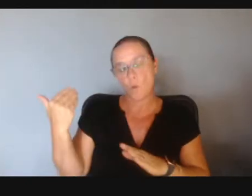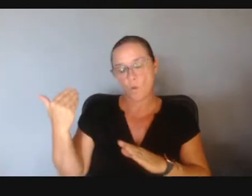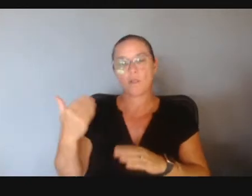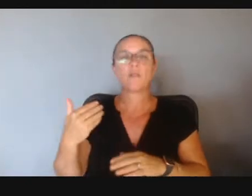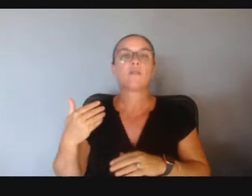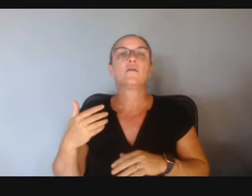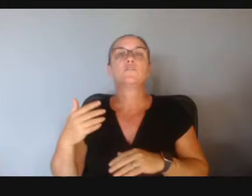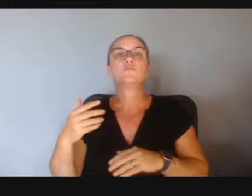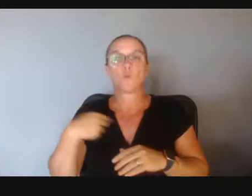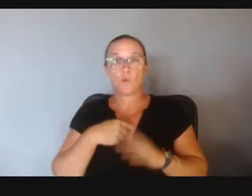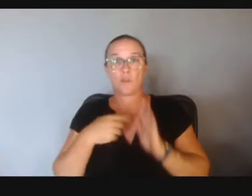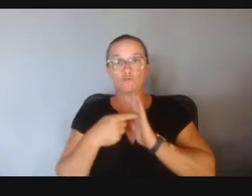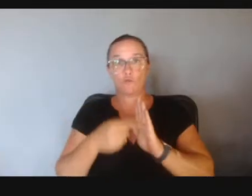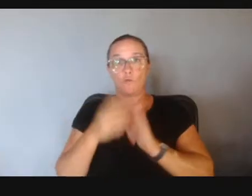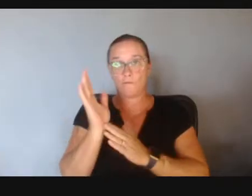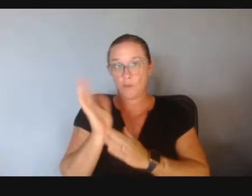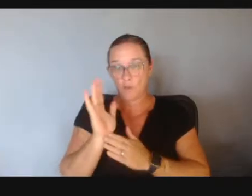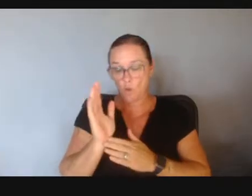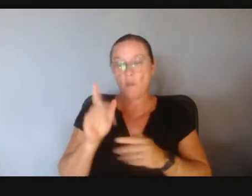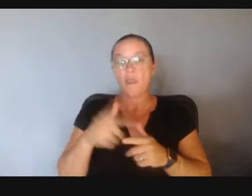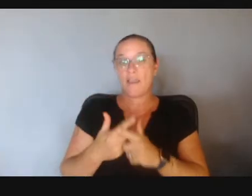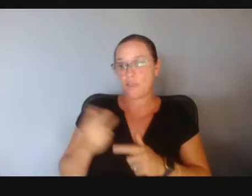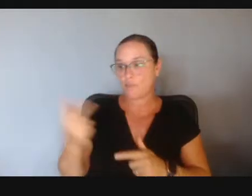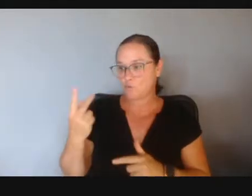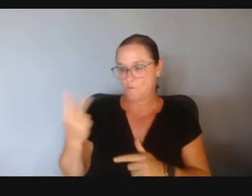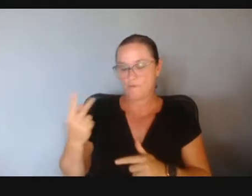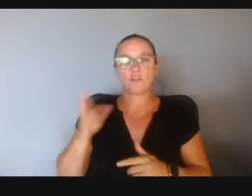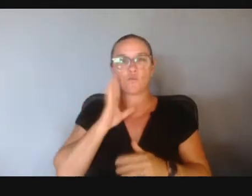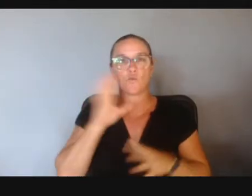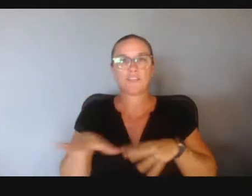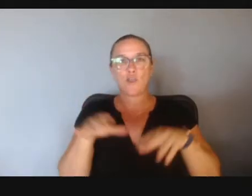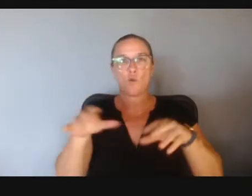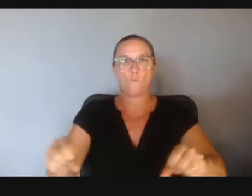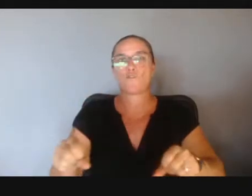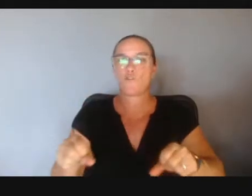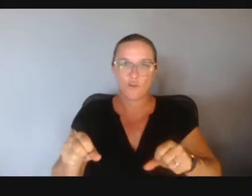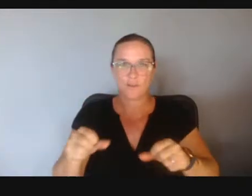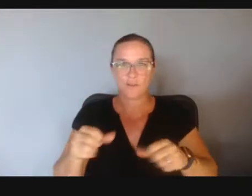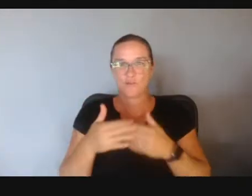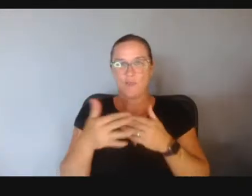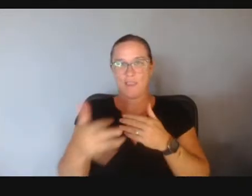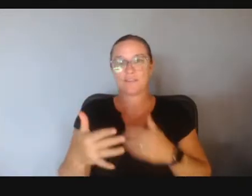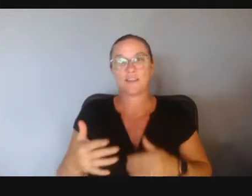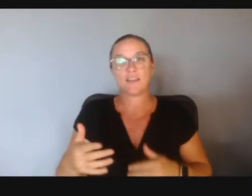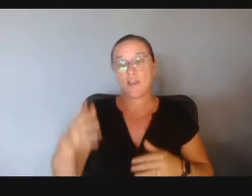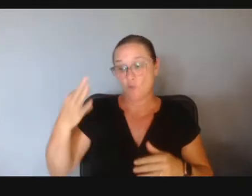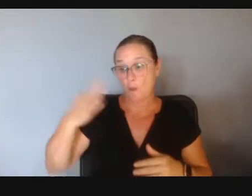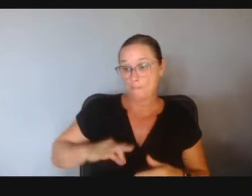will be taking over the rest. And as a little bonus today, we have a